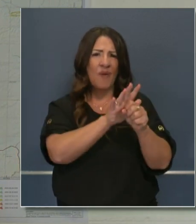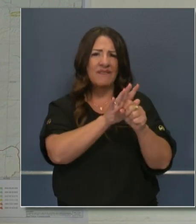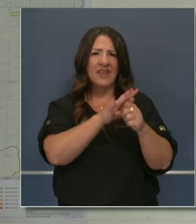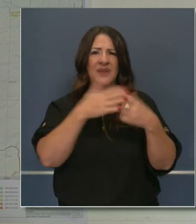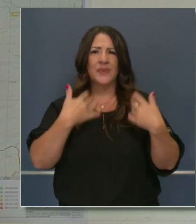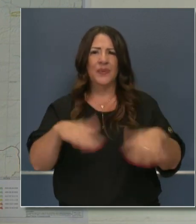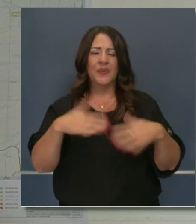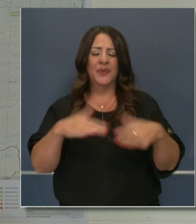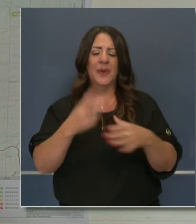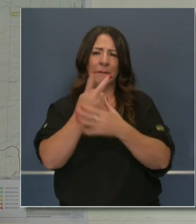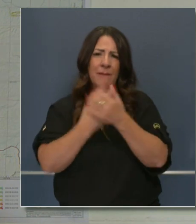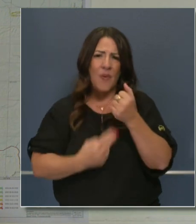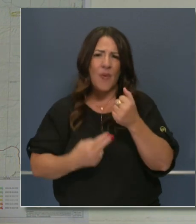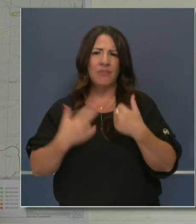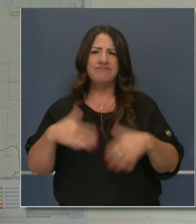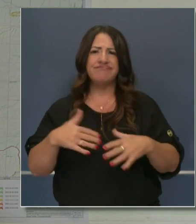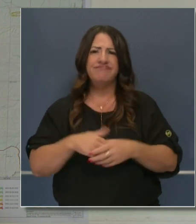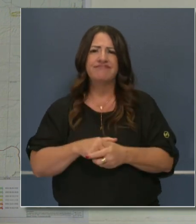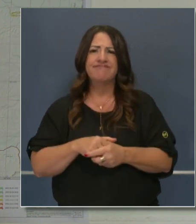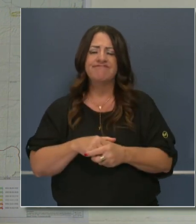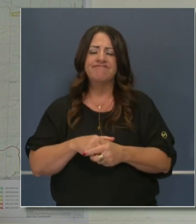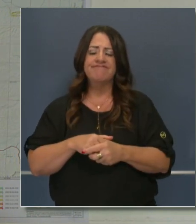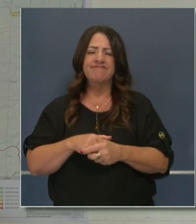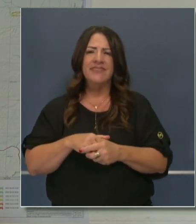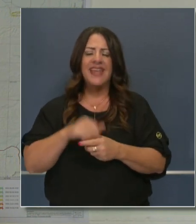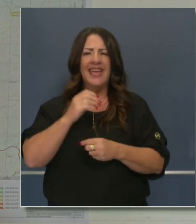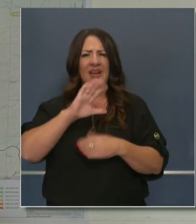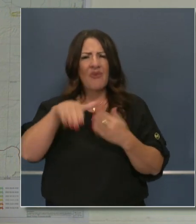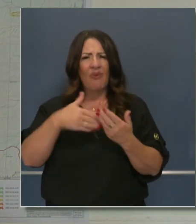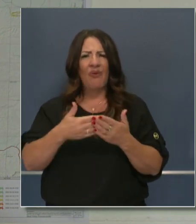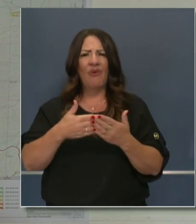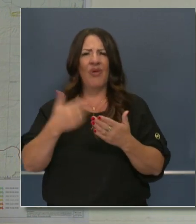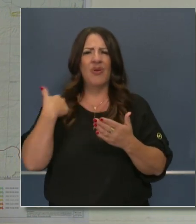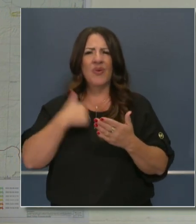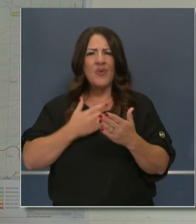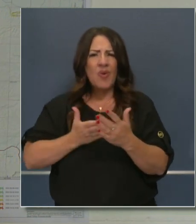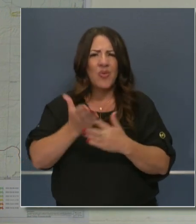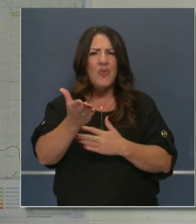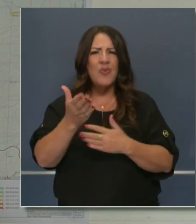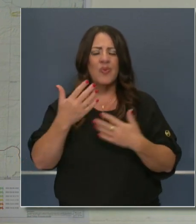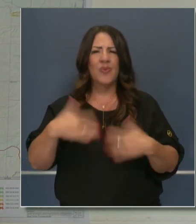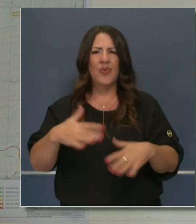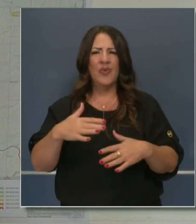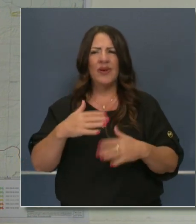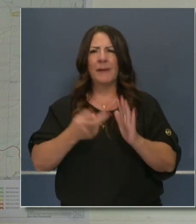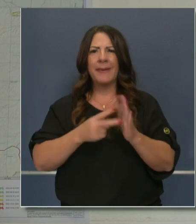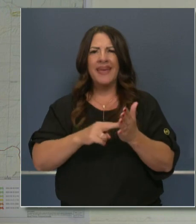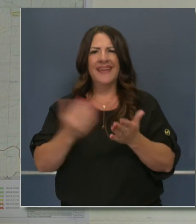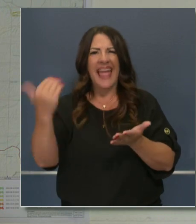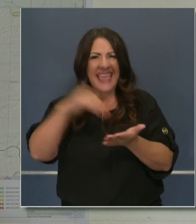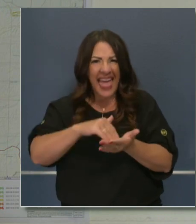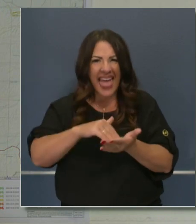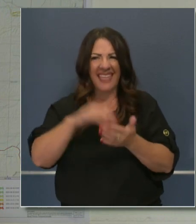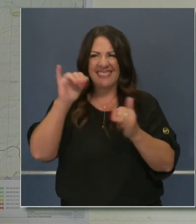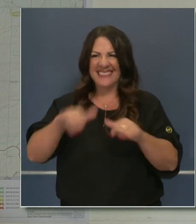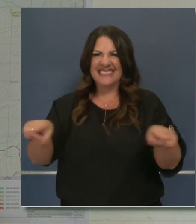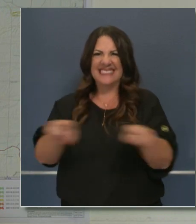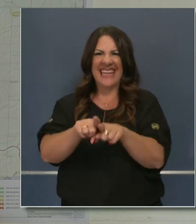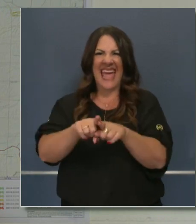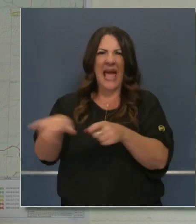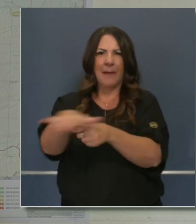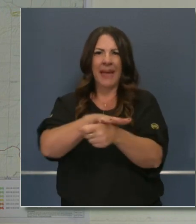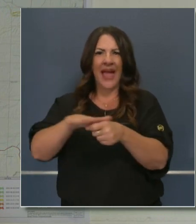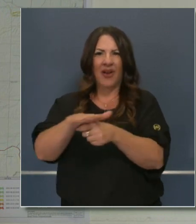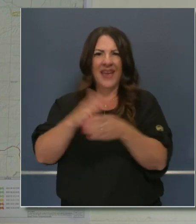with the firefight and firefighting effort, but just the fact that we're back here again on another